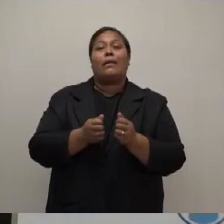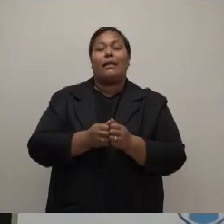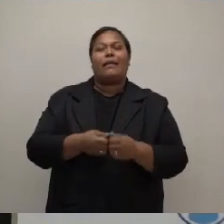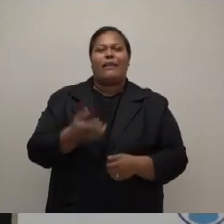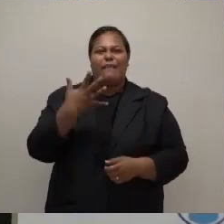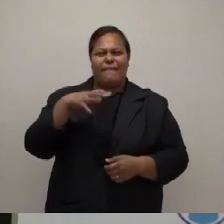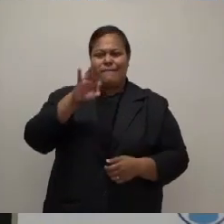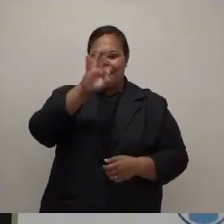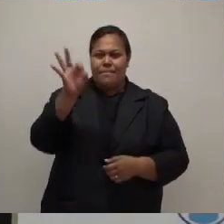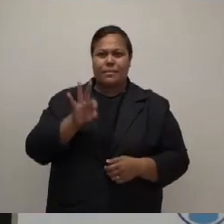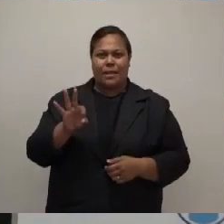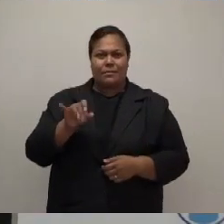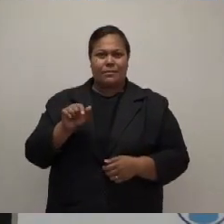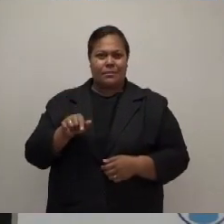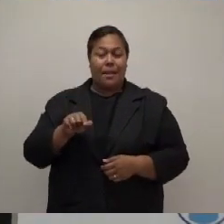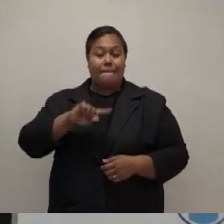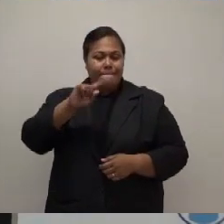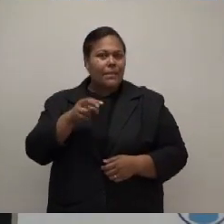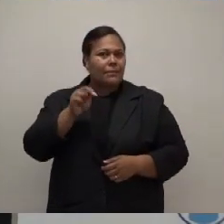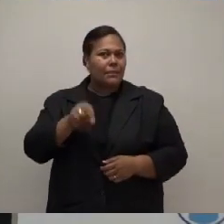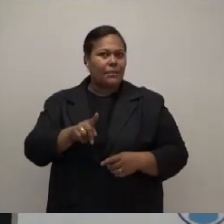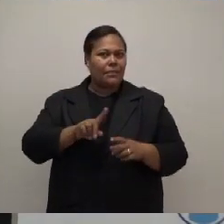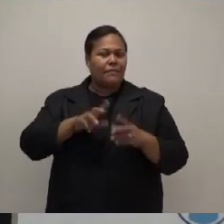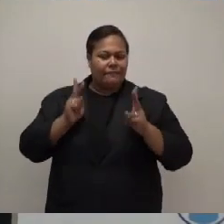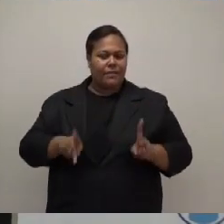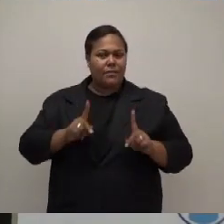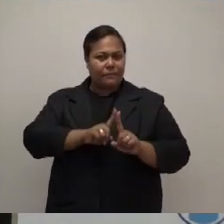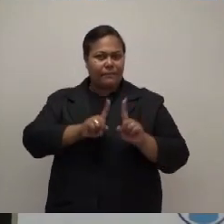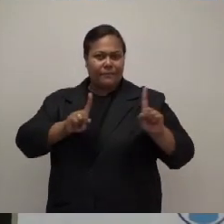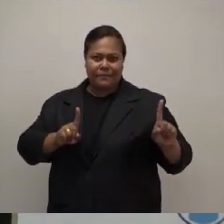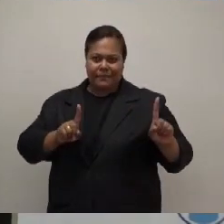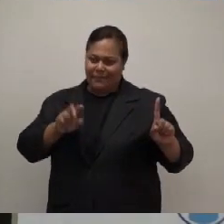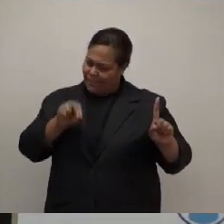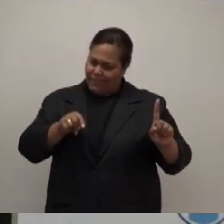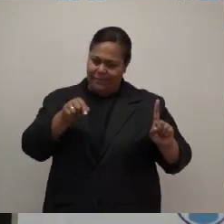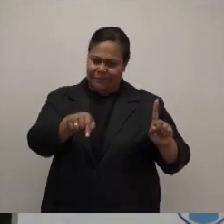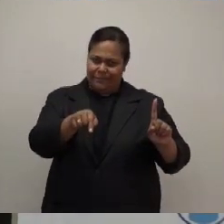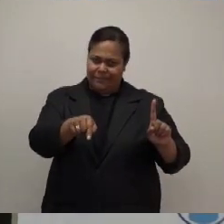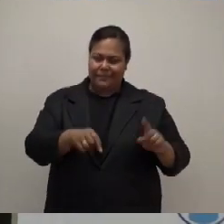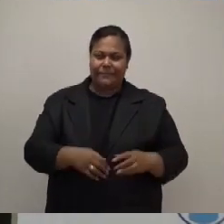so long as physical distancing is maintained within the venue.